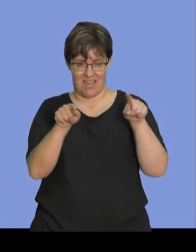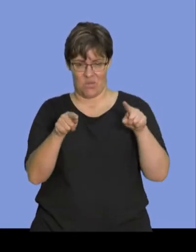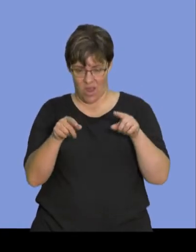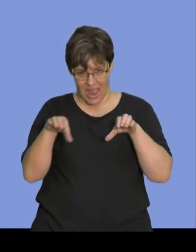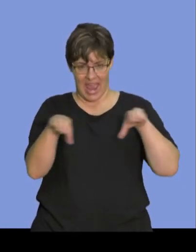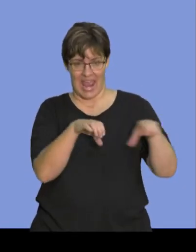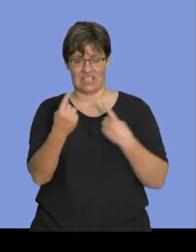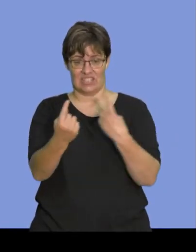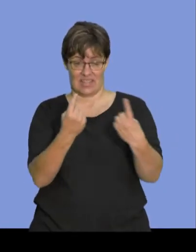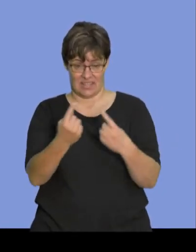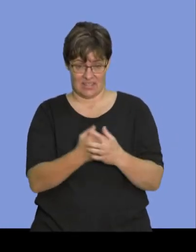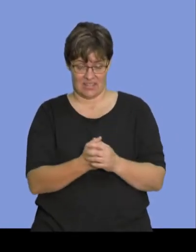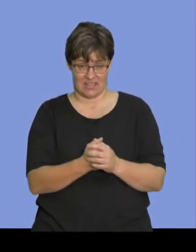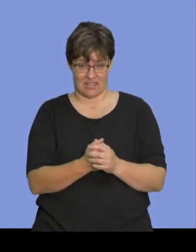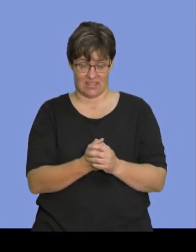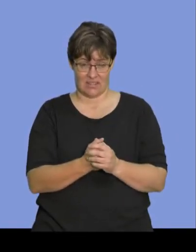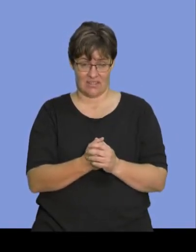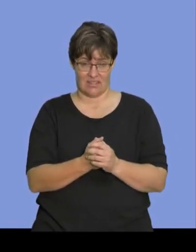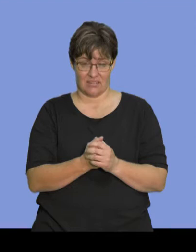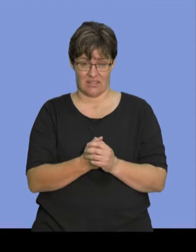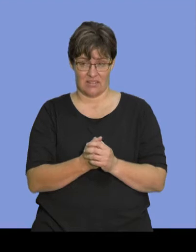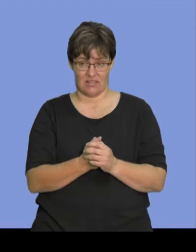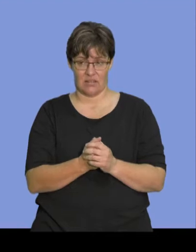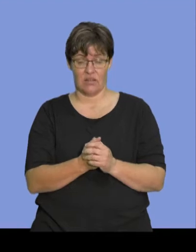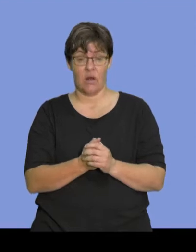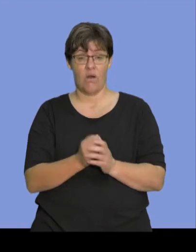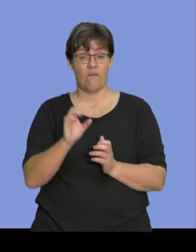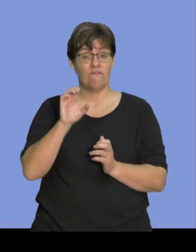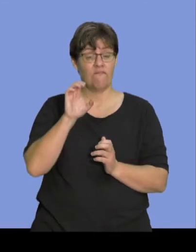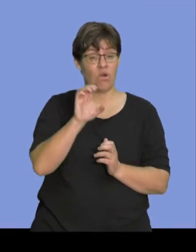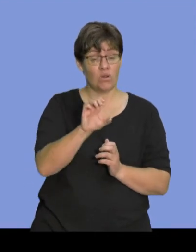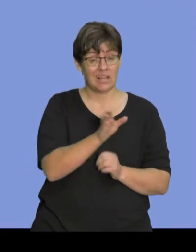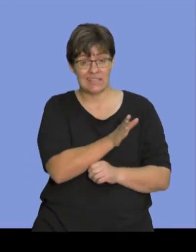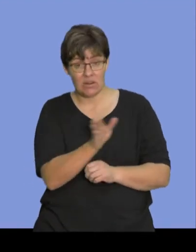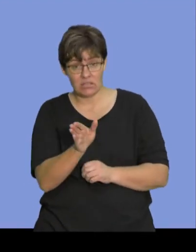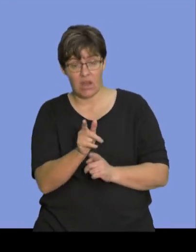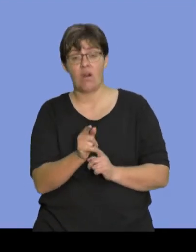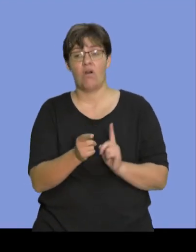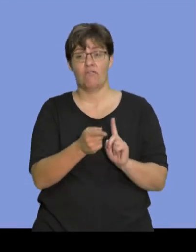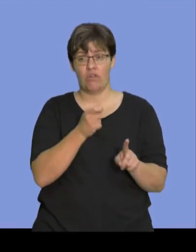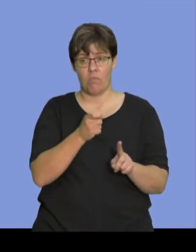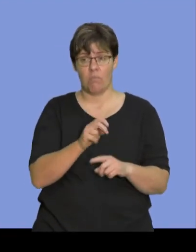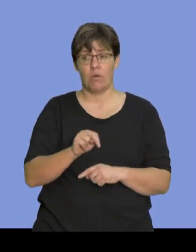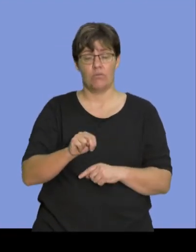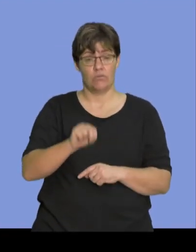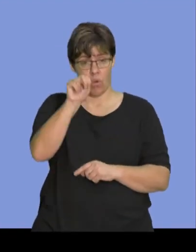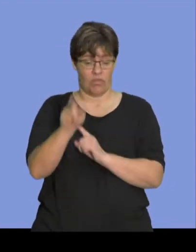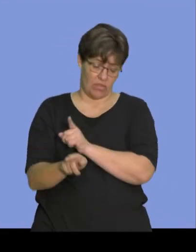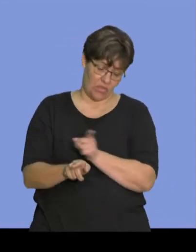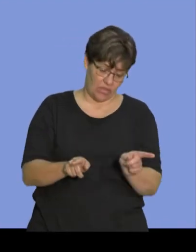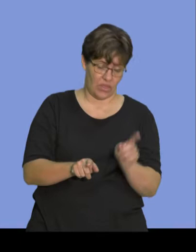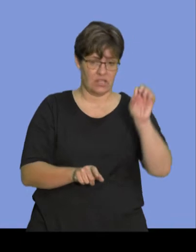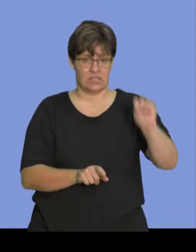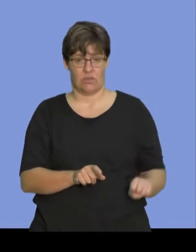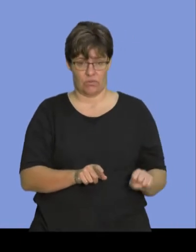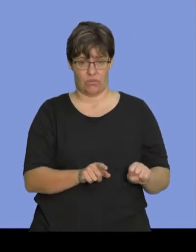other. However, the direction of the force is very important. It's from north to south, north to south, north